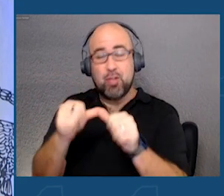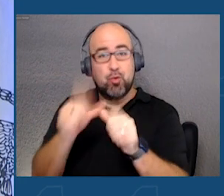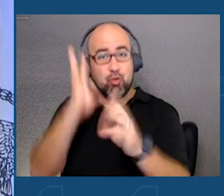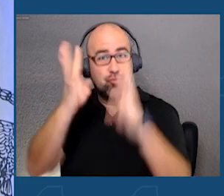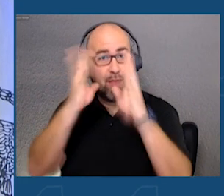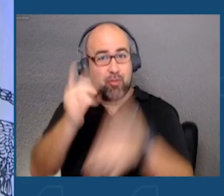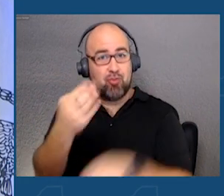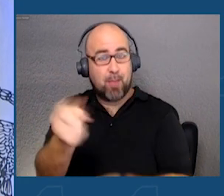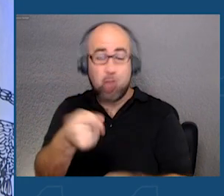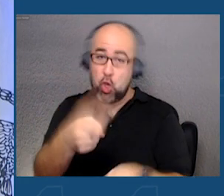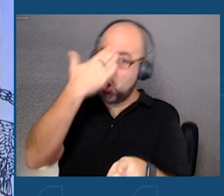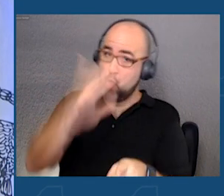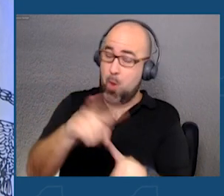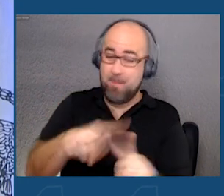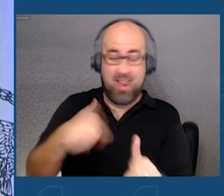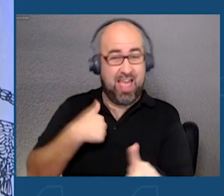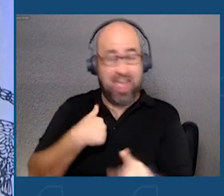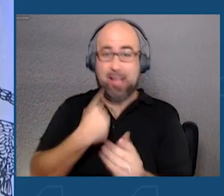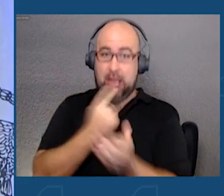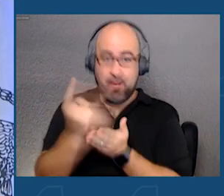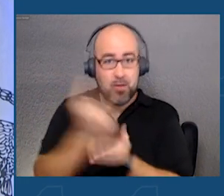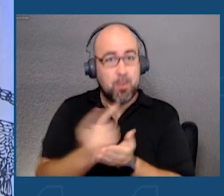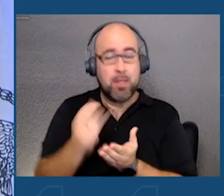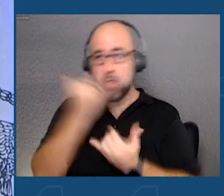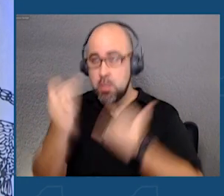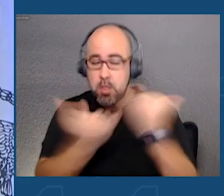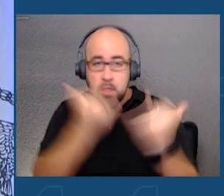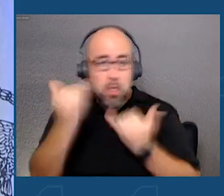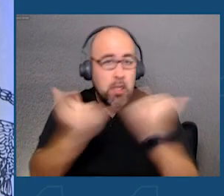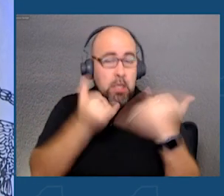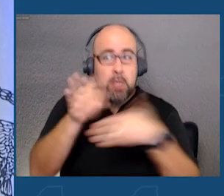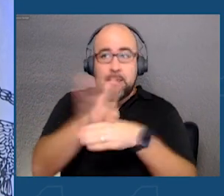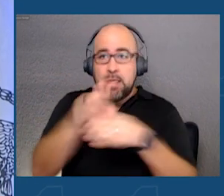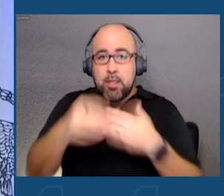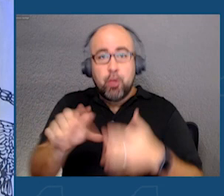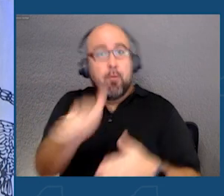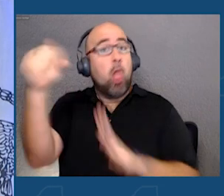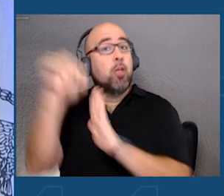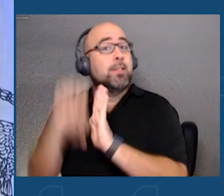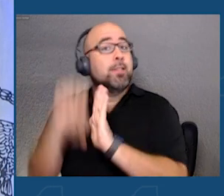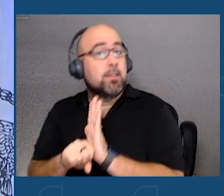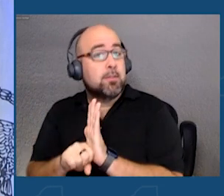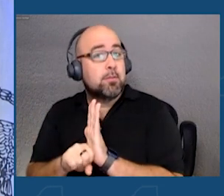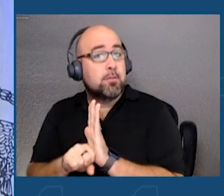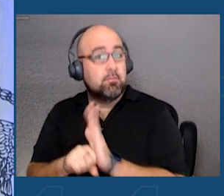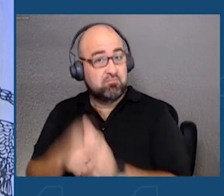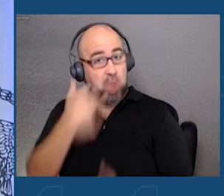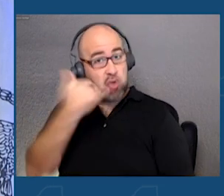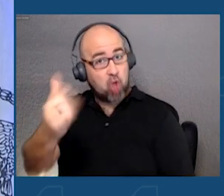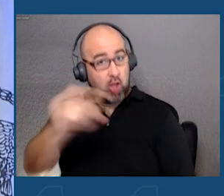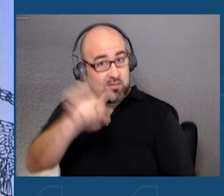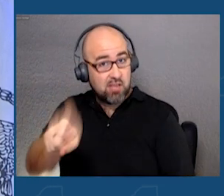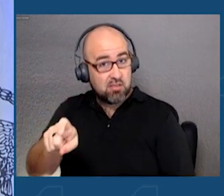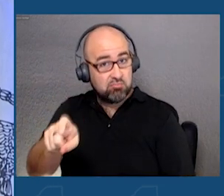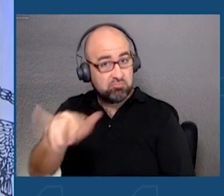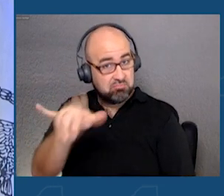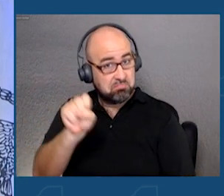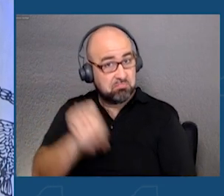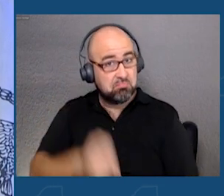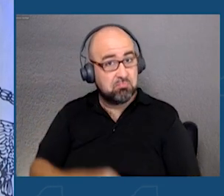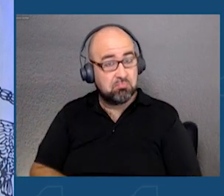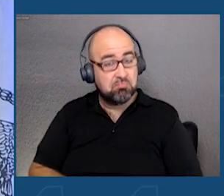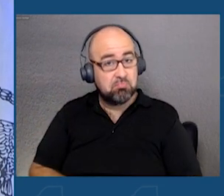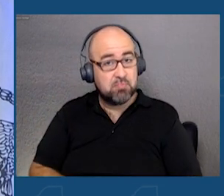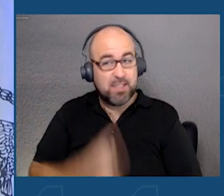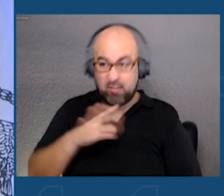week on the phone calling business leaders from out of state. I call Texas. I say, you really want to have a